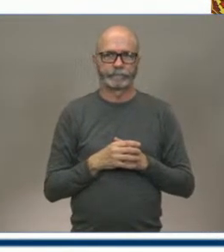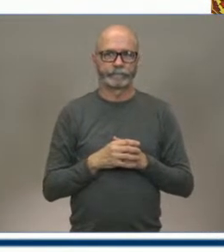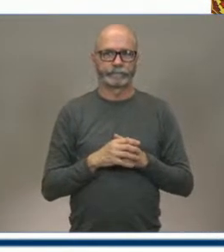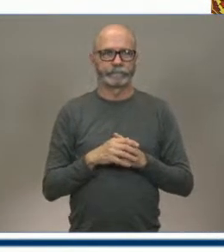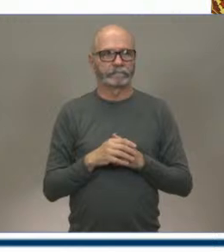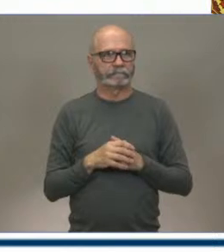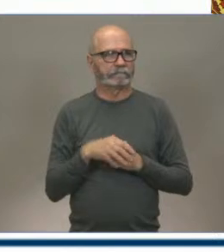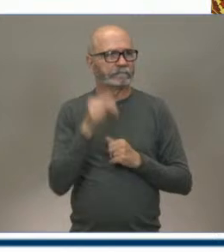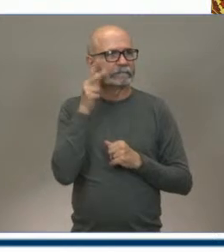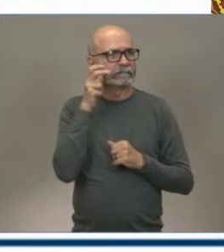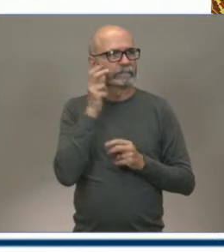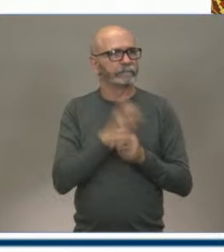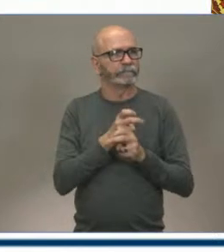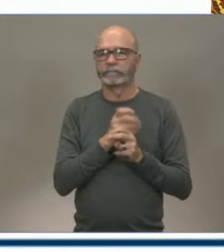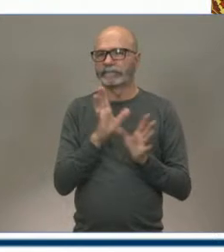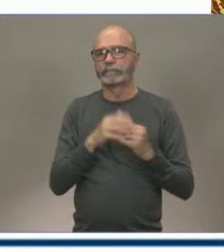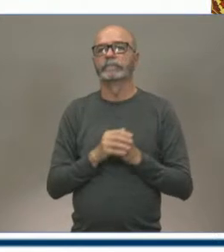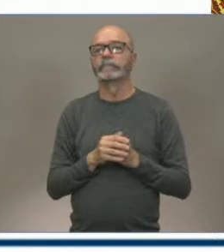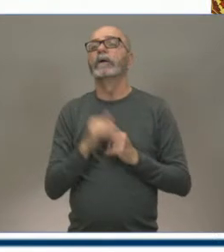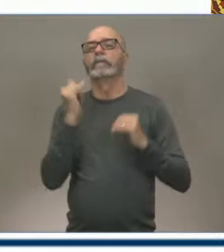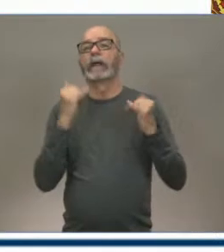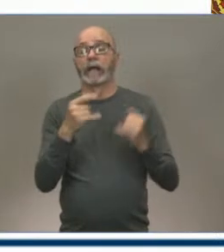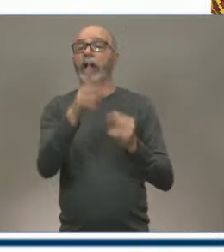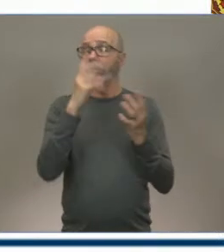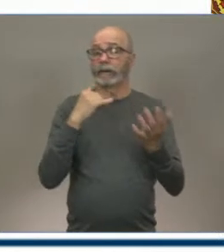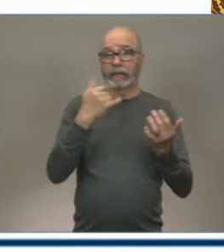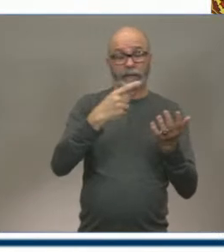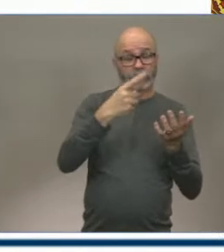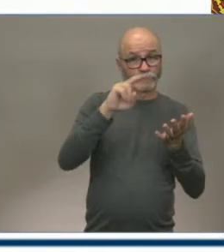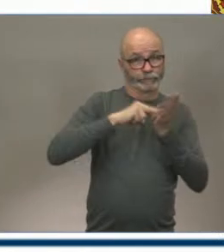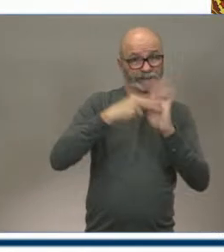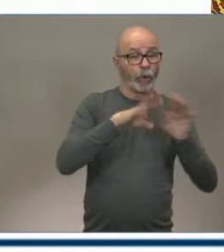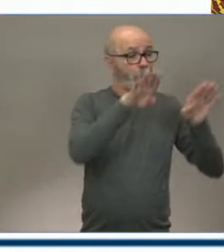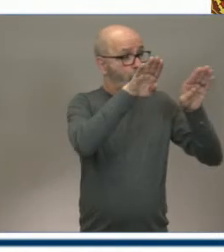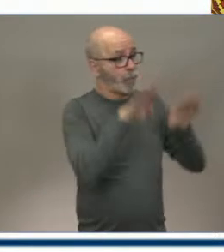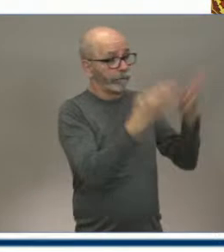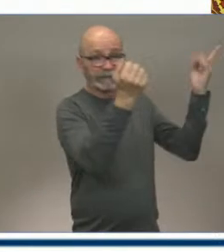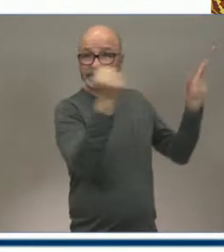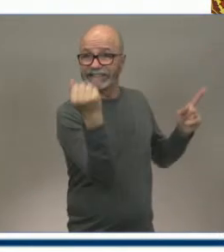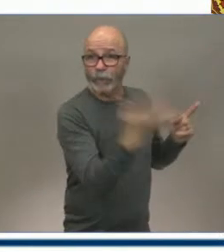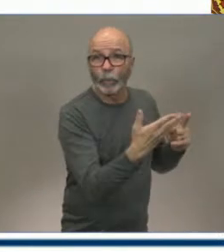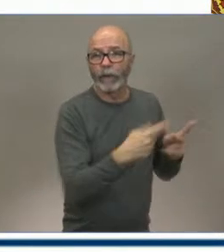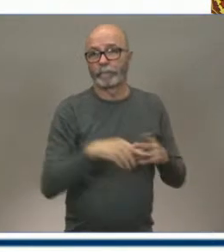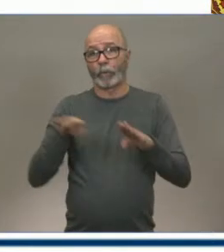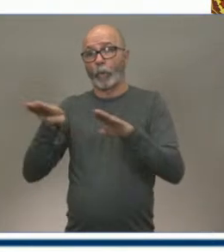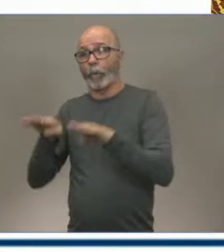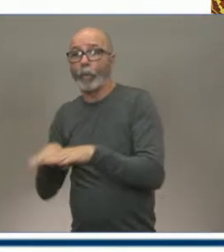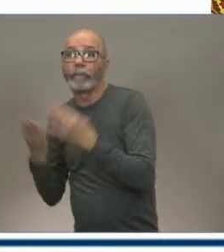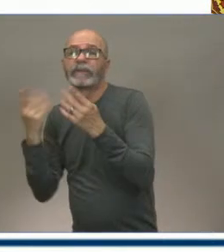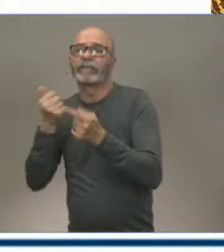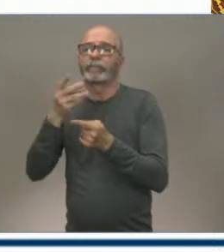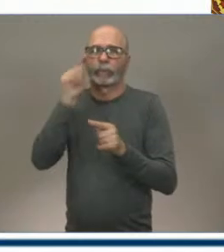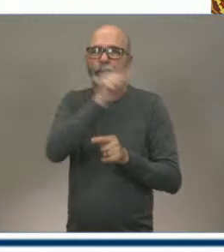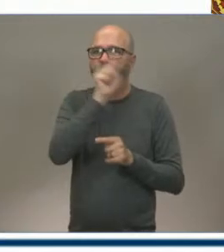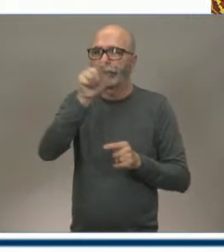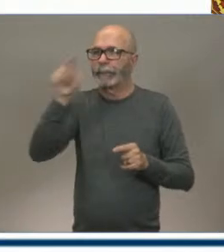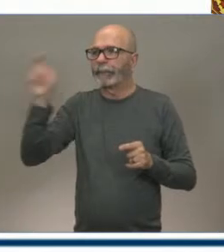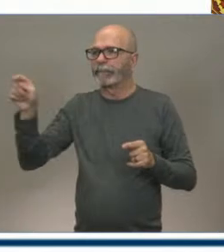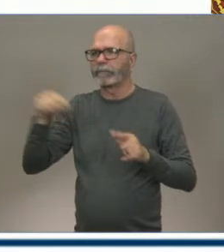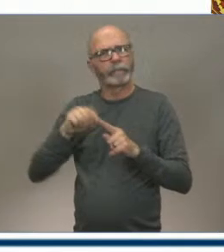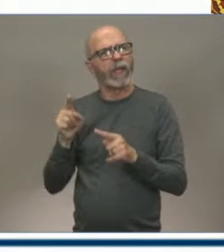open up the casino and increasing capacity at stores but not having organized sport games right